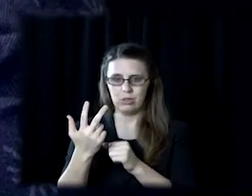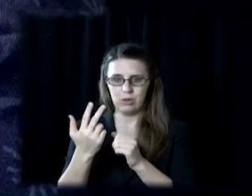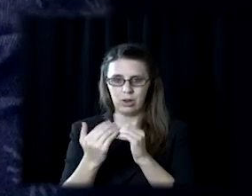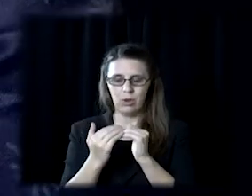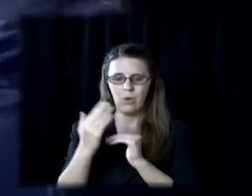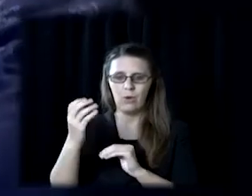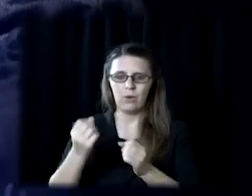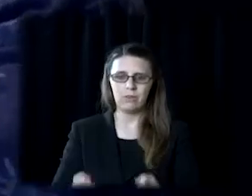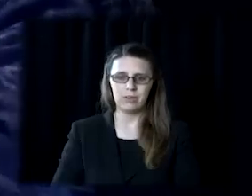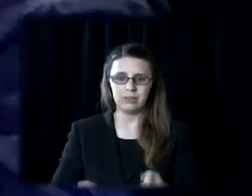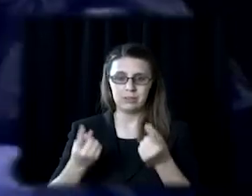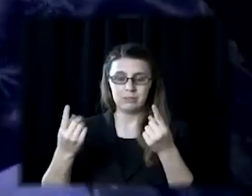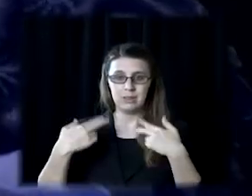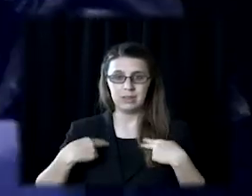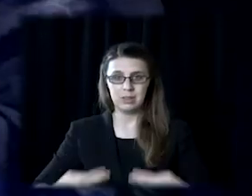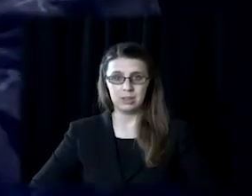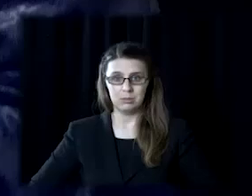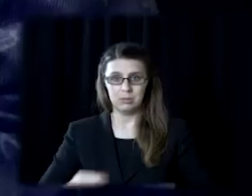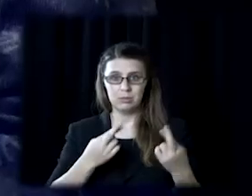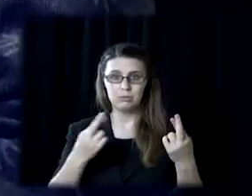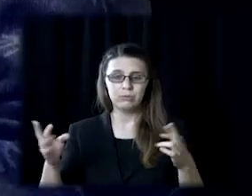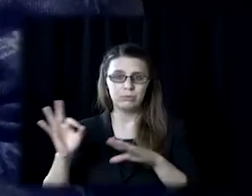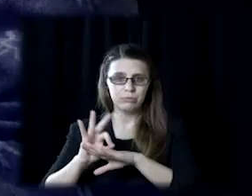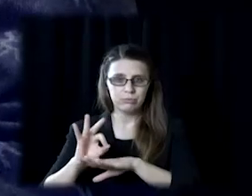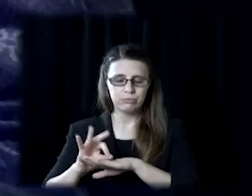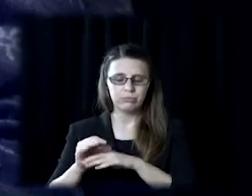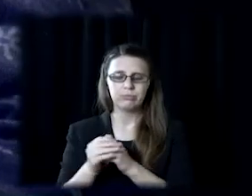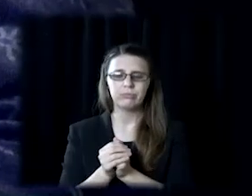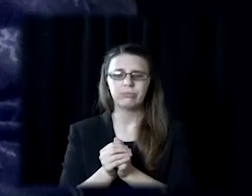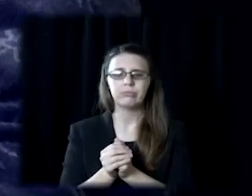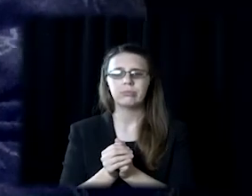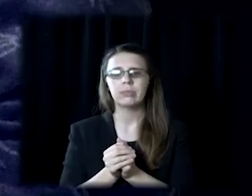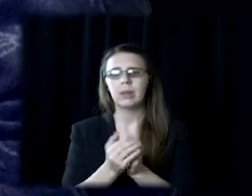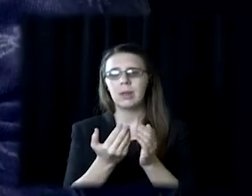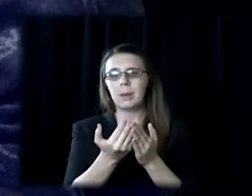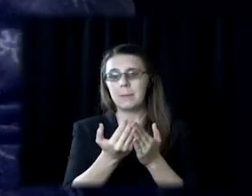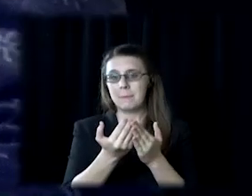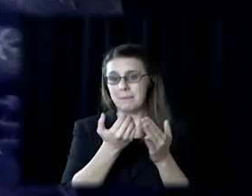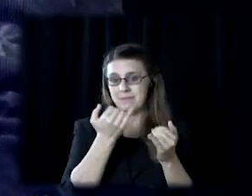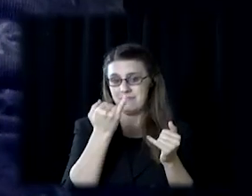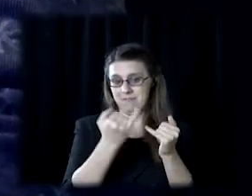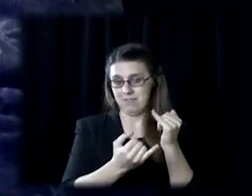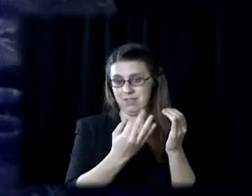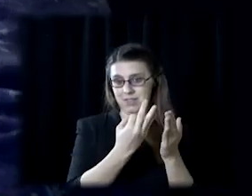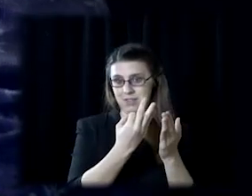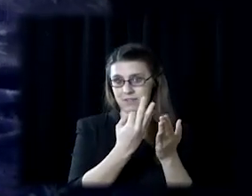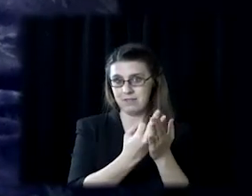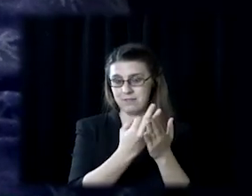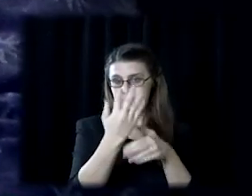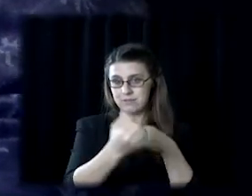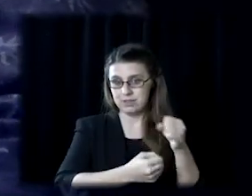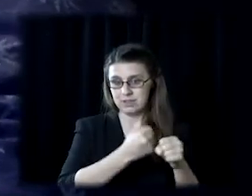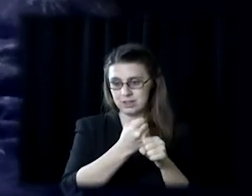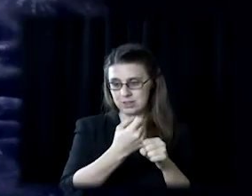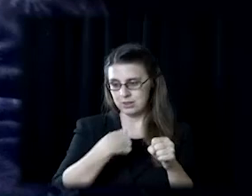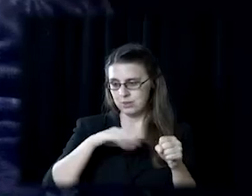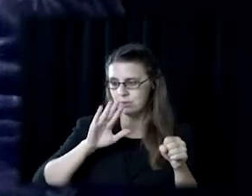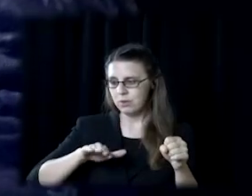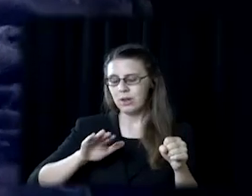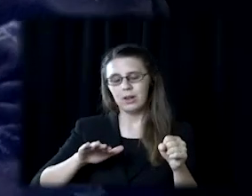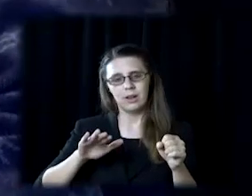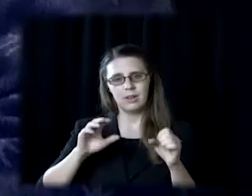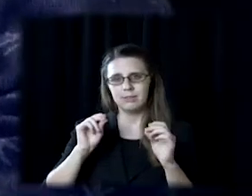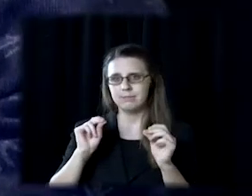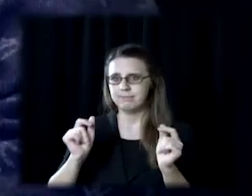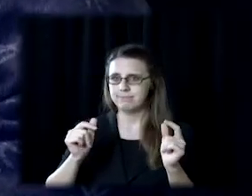Office. Moreover, we have called for immediate action before the end of the fiscal year, given the government's failure to collect funds from several